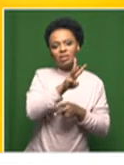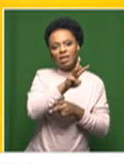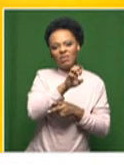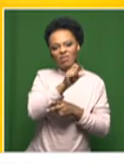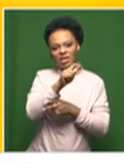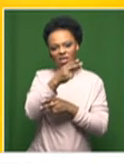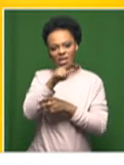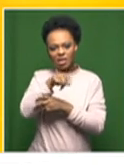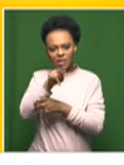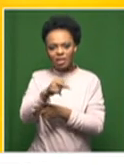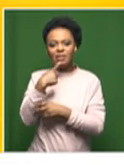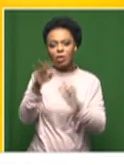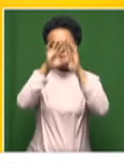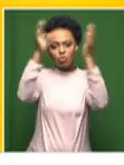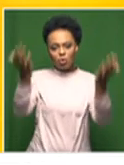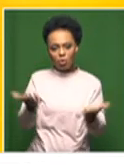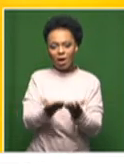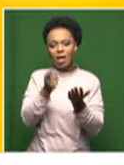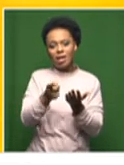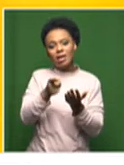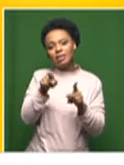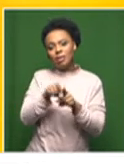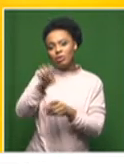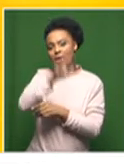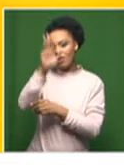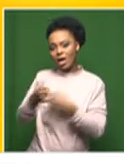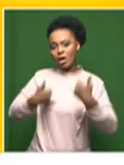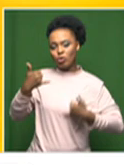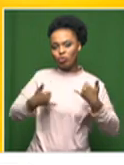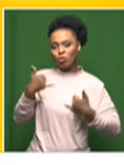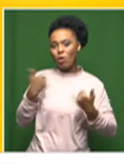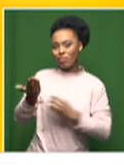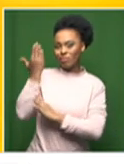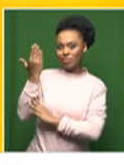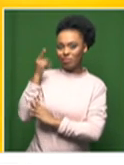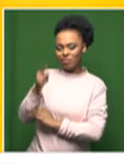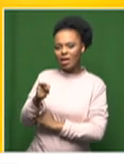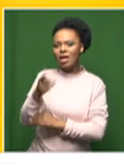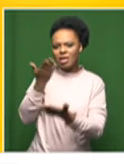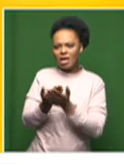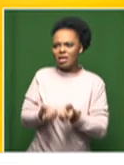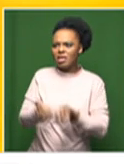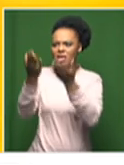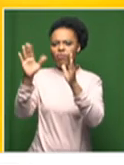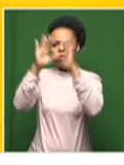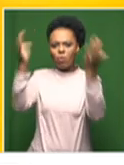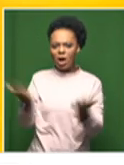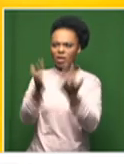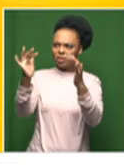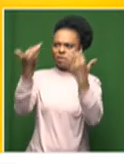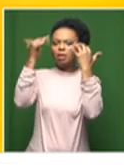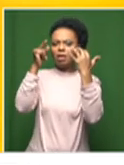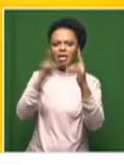the global admiration that South Africa enjoyed as a country that could offer the world an alternative expression of